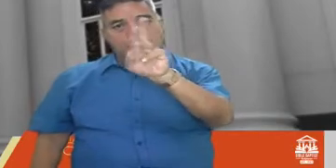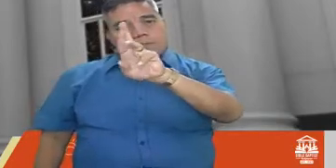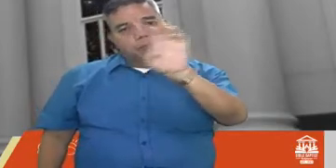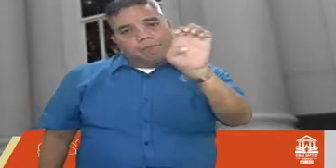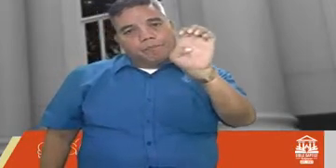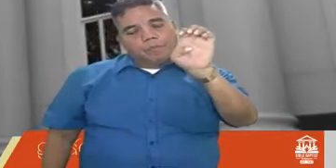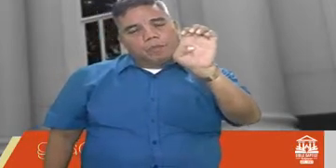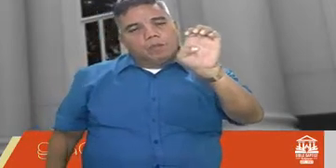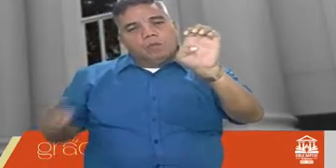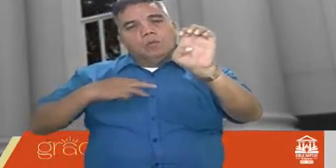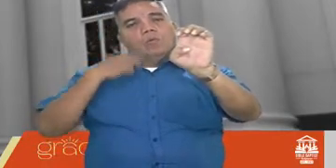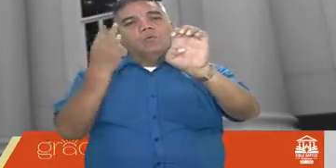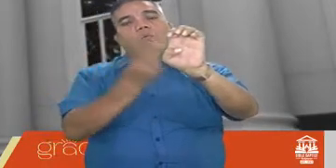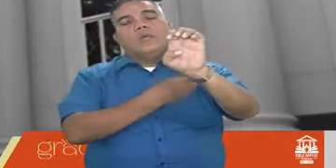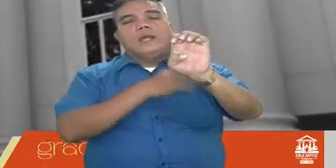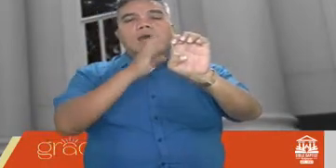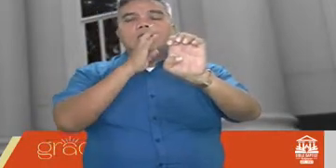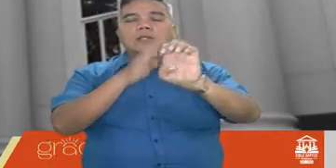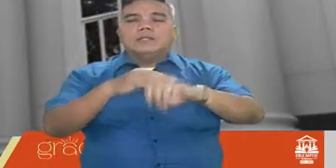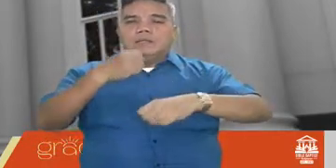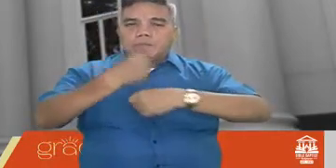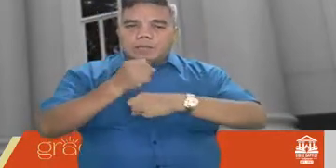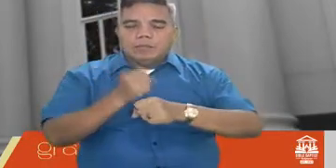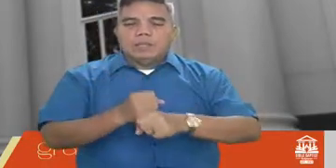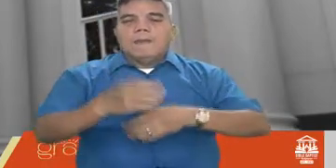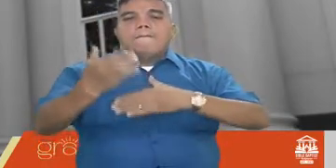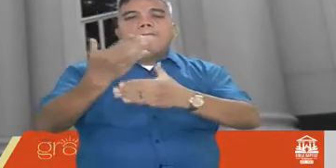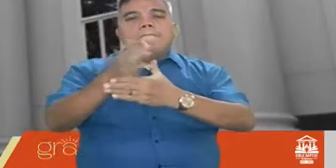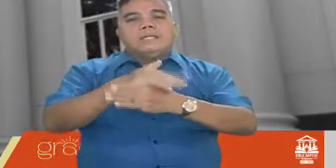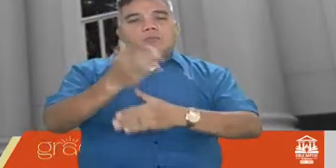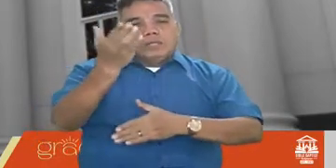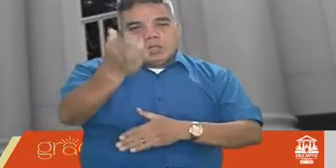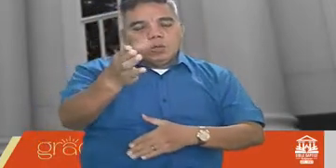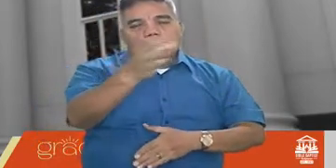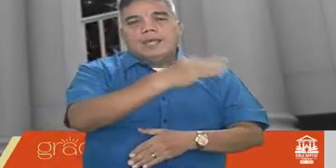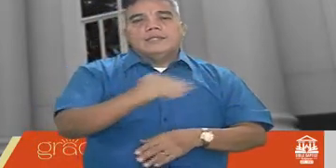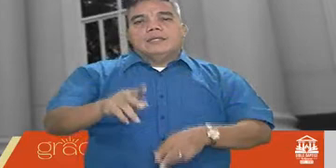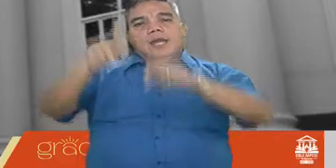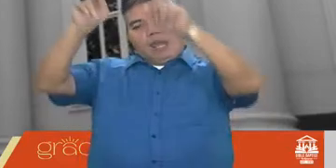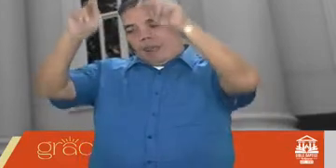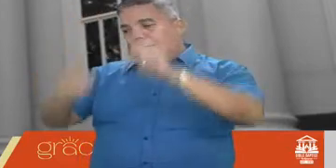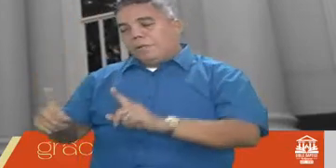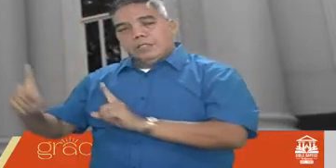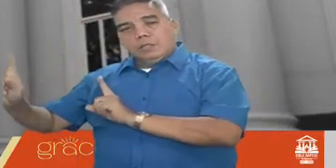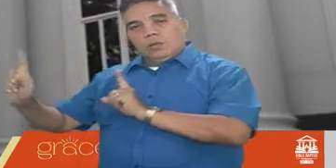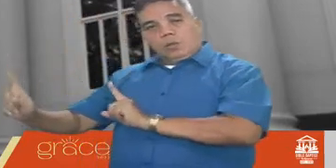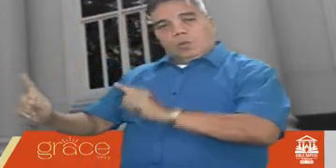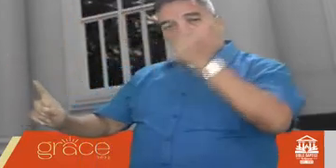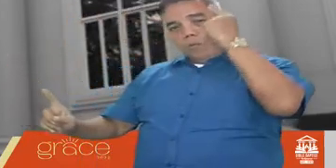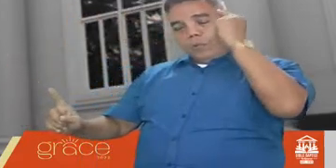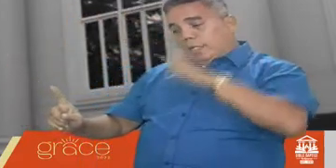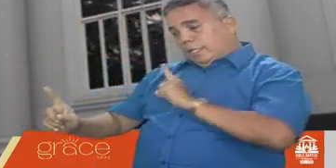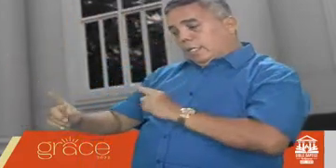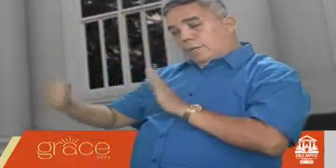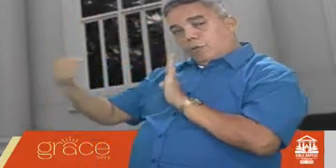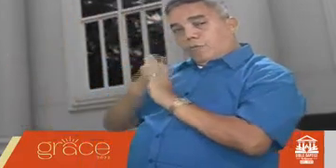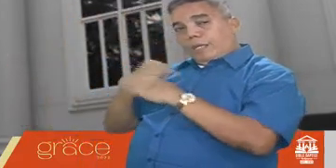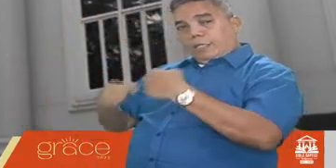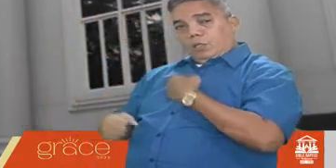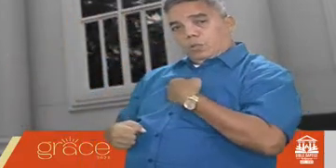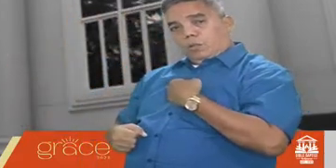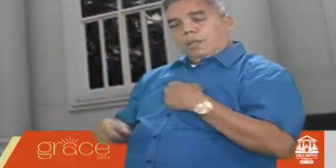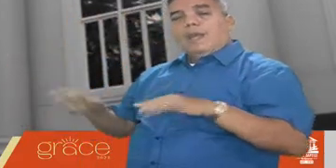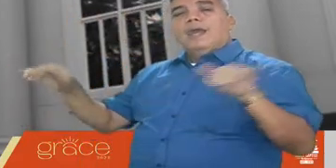to forgive the sins of others, we are building a wall between us and that person who has, whom you think you have offended